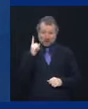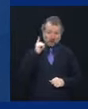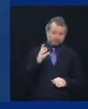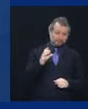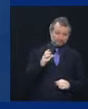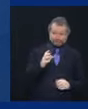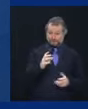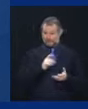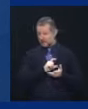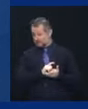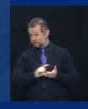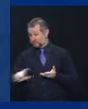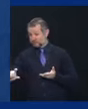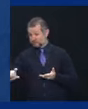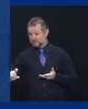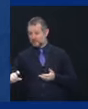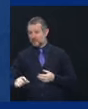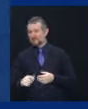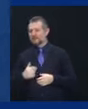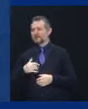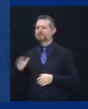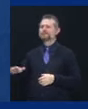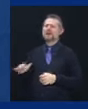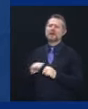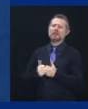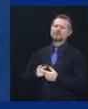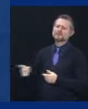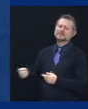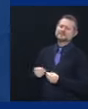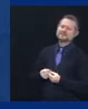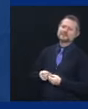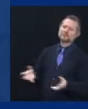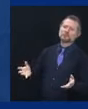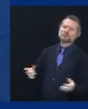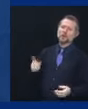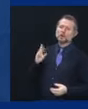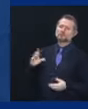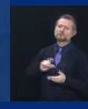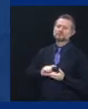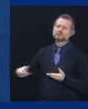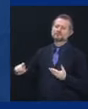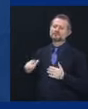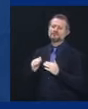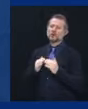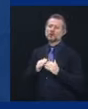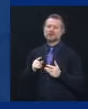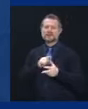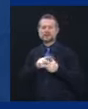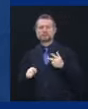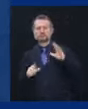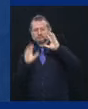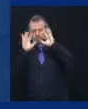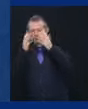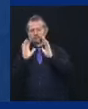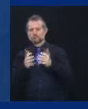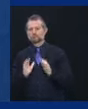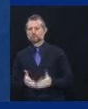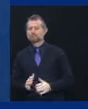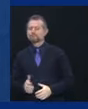do you distribute those 100 vaccines fairly among these eligible